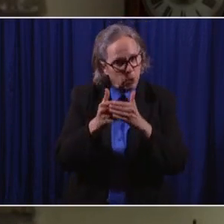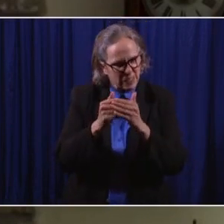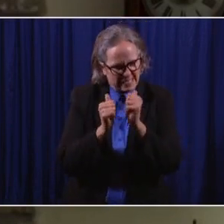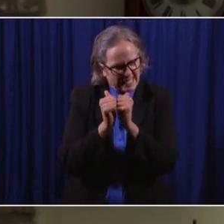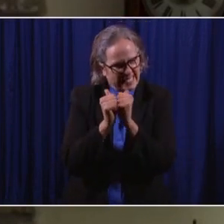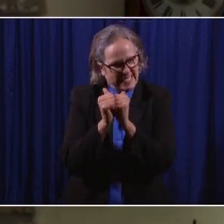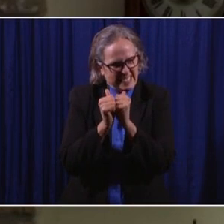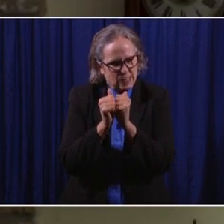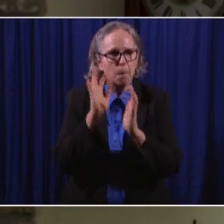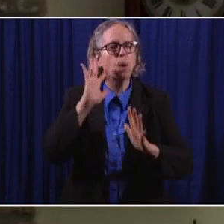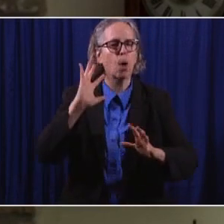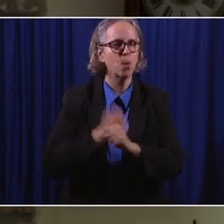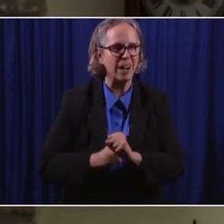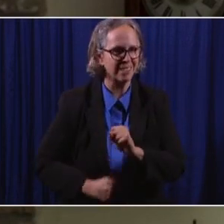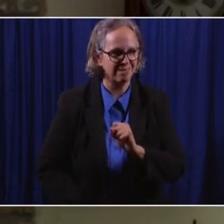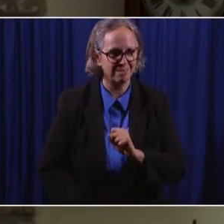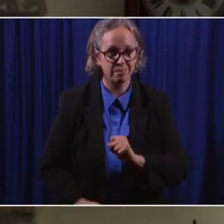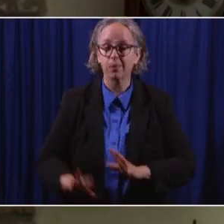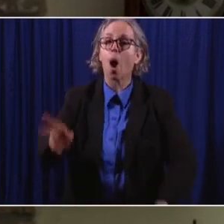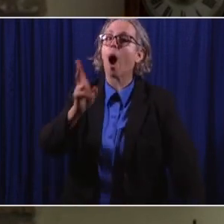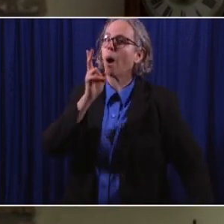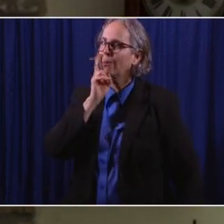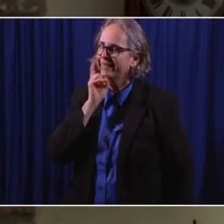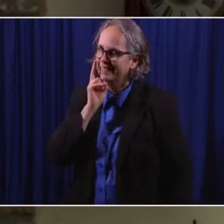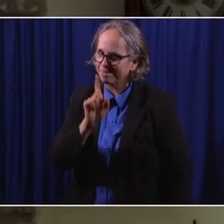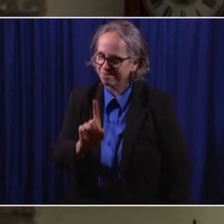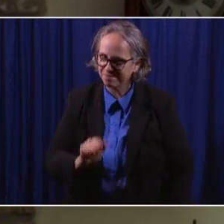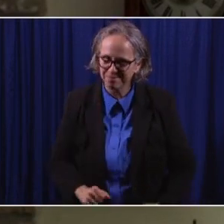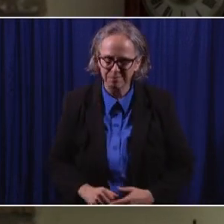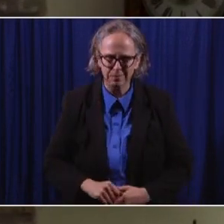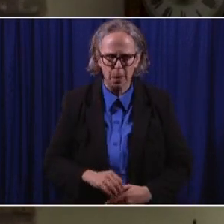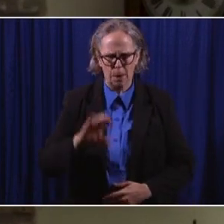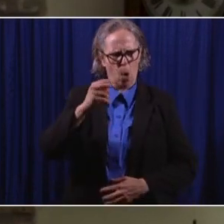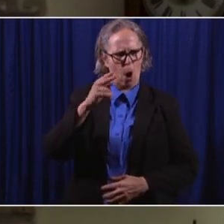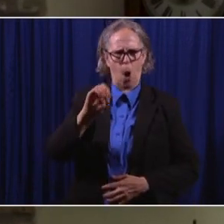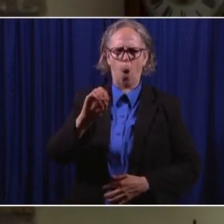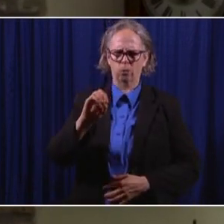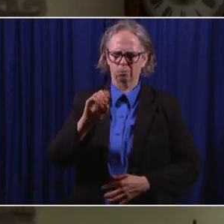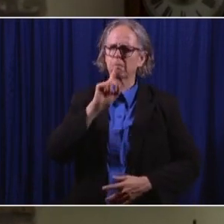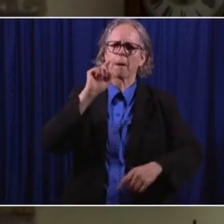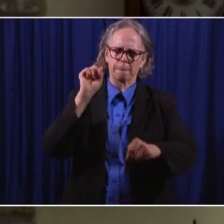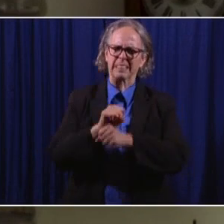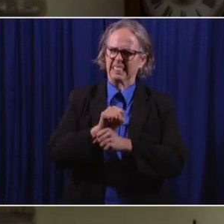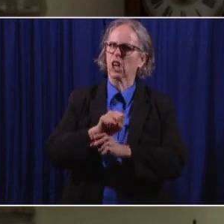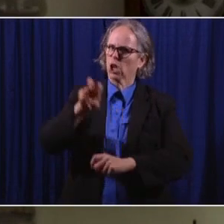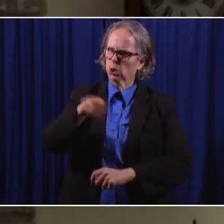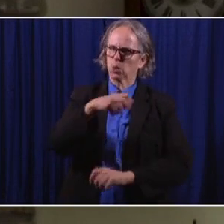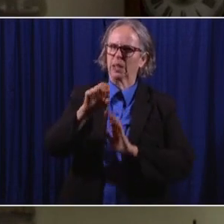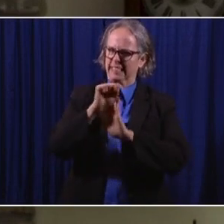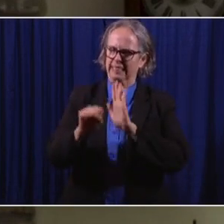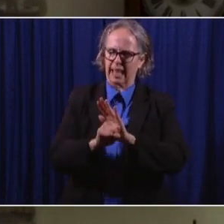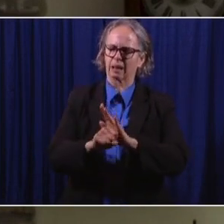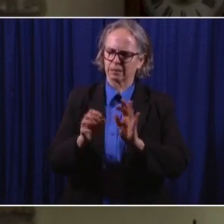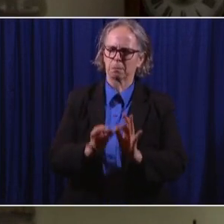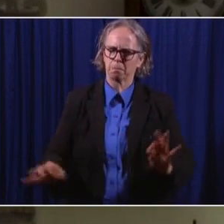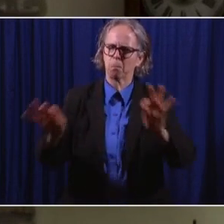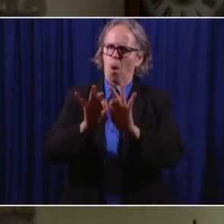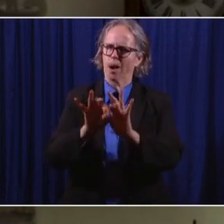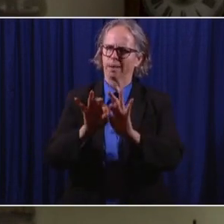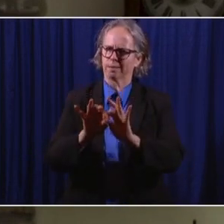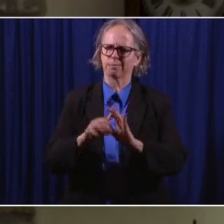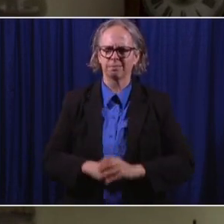So we'll see. But sure, Ohio is certainly in play, and but I think the president will carry